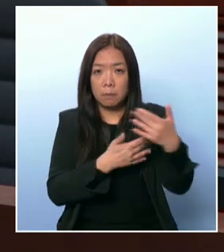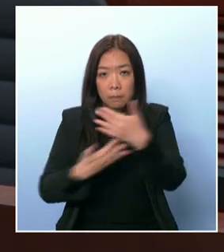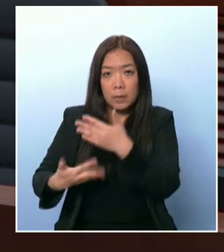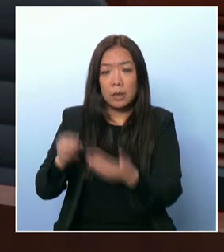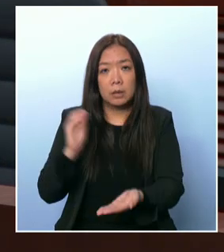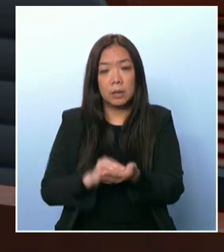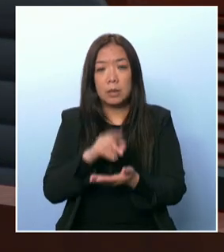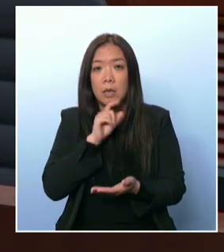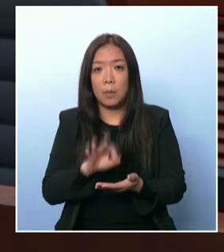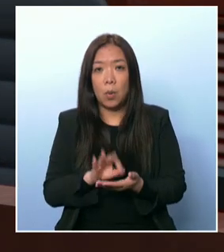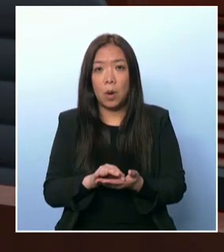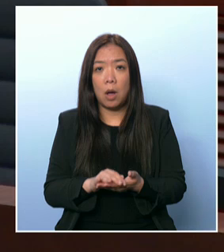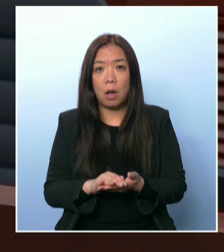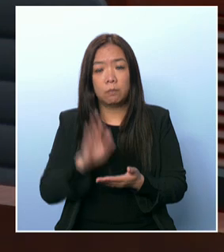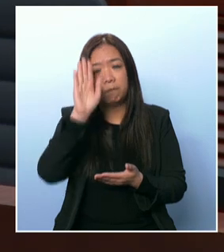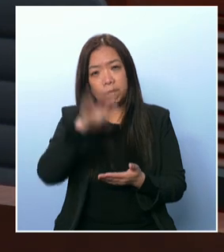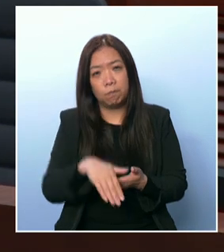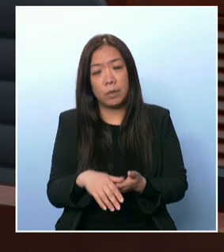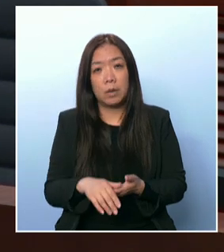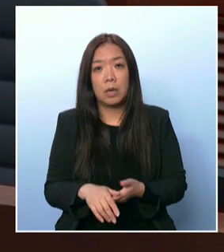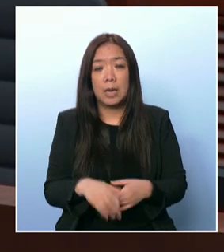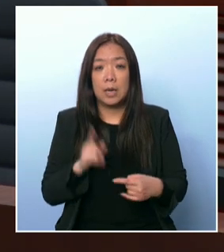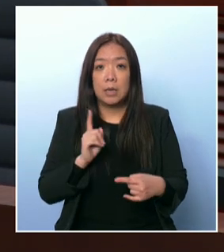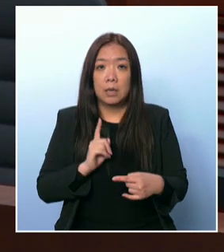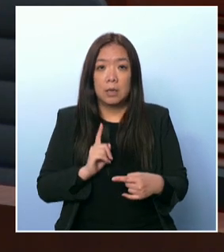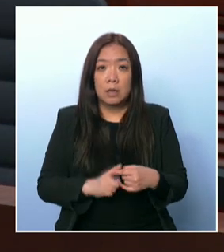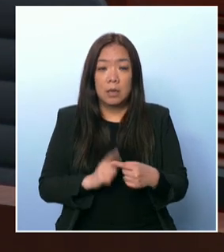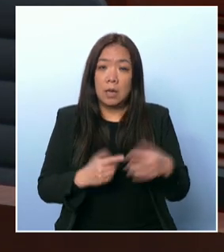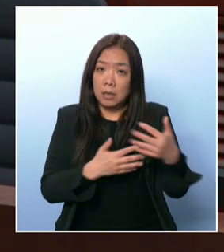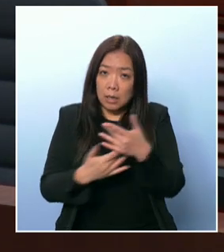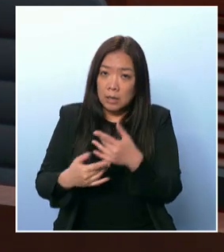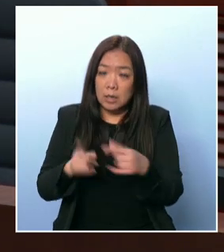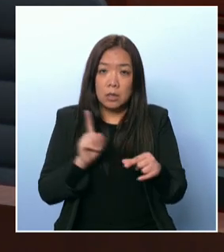So do we have a timetable or at least a direction